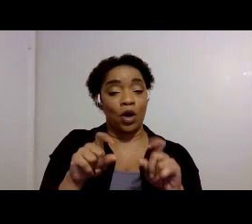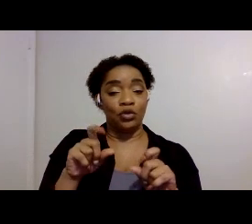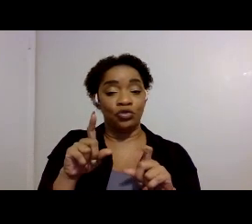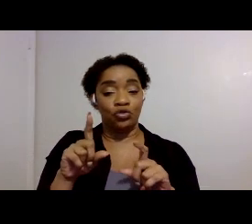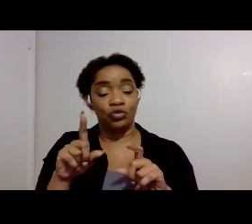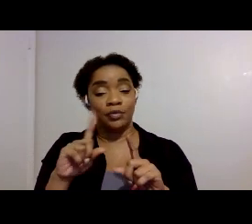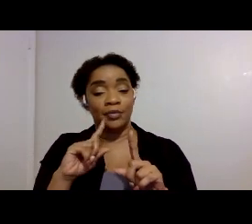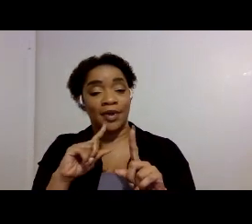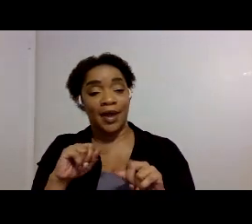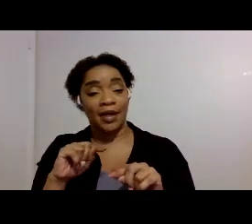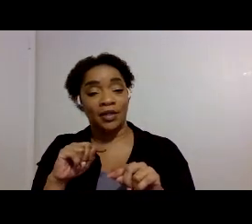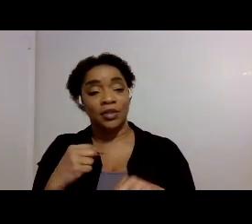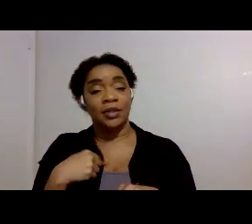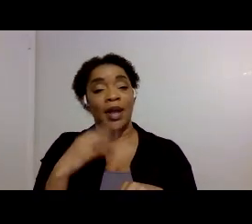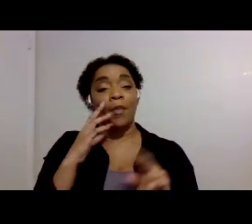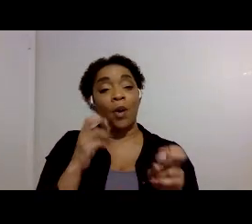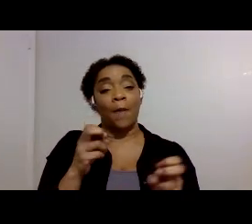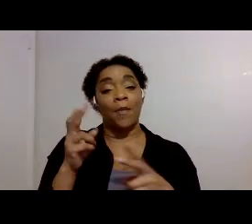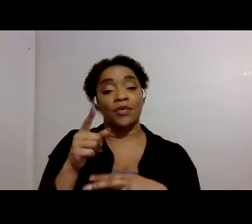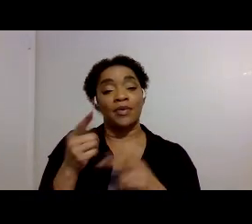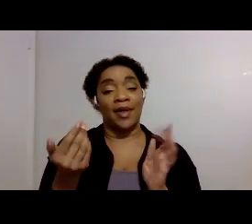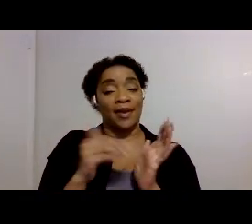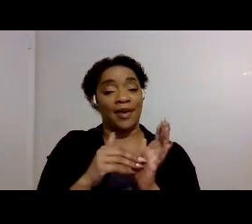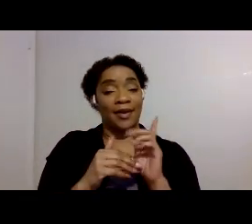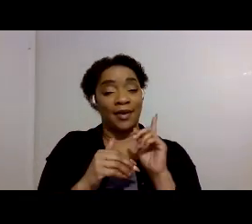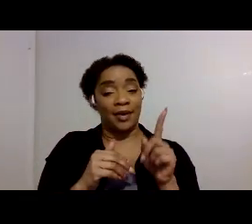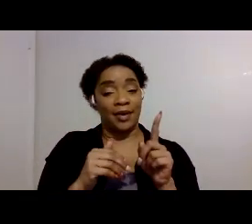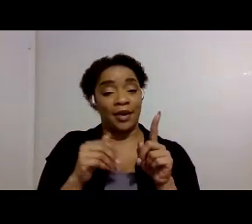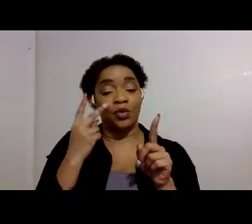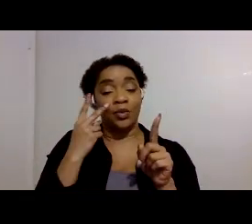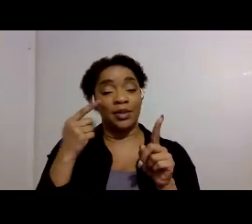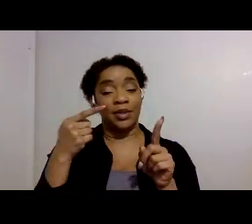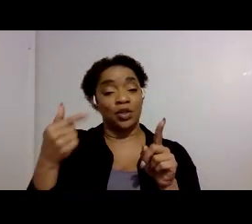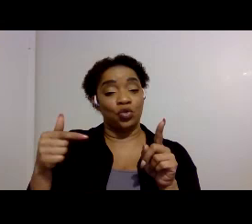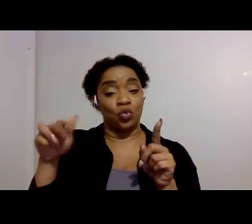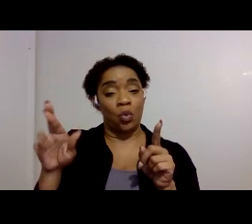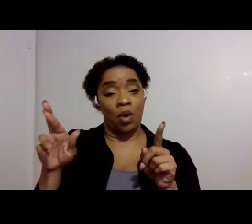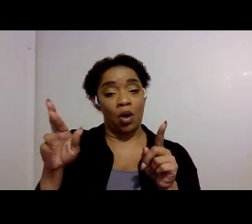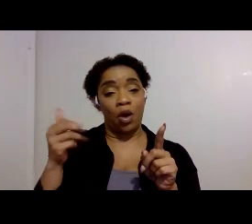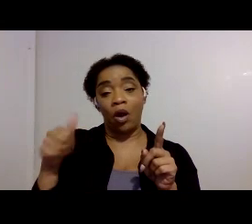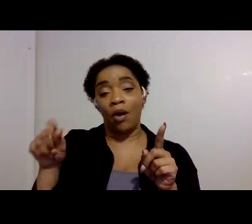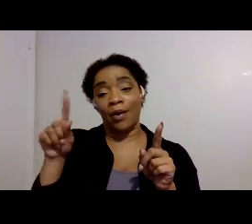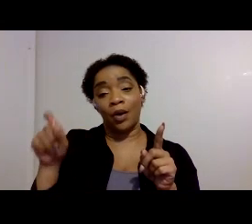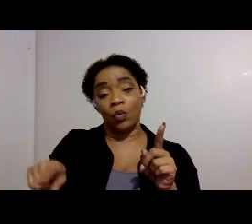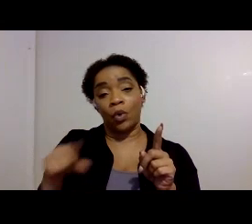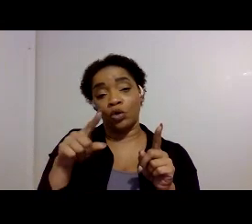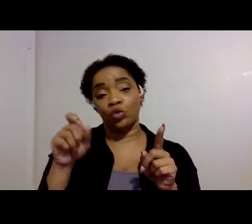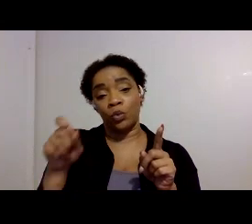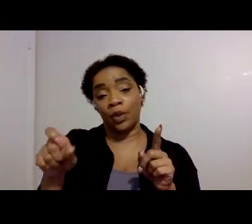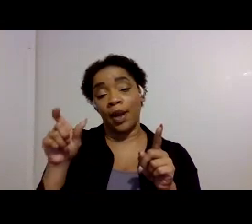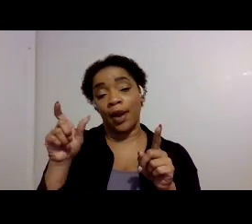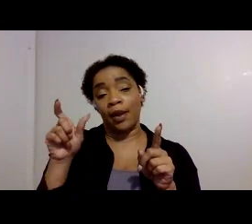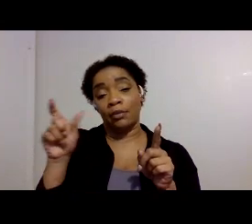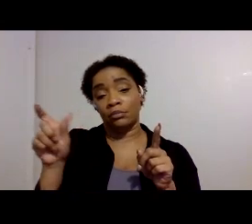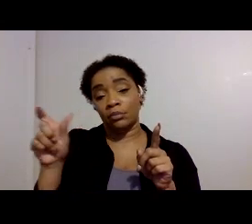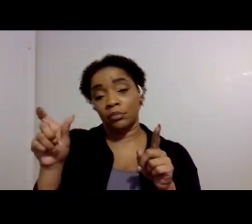and I'm going to post that again. So if you had any questions, you can go ahead and copy the link,